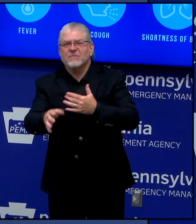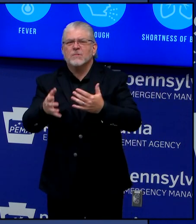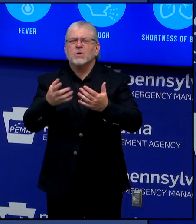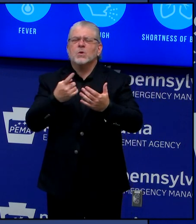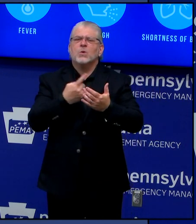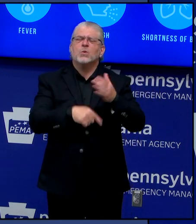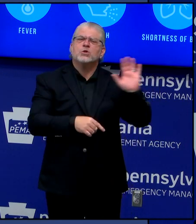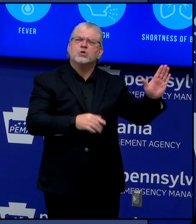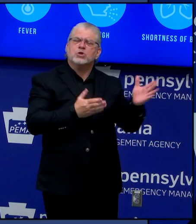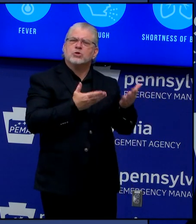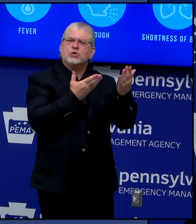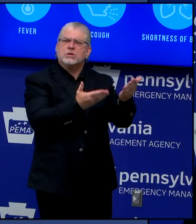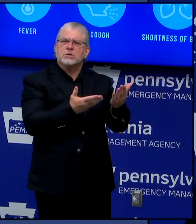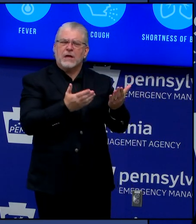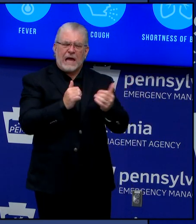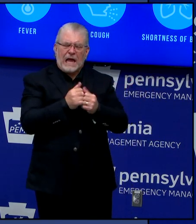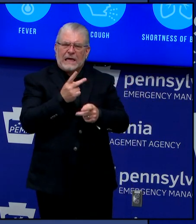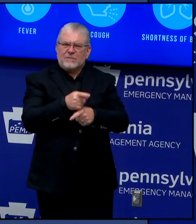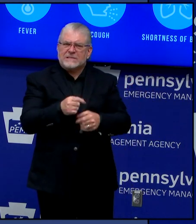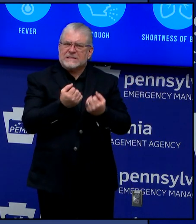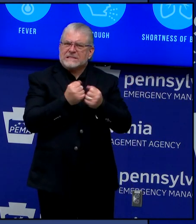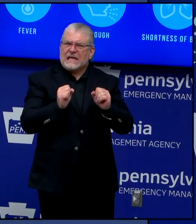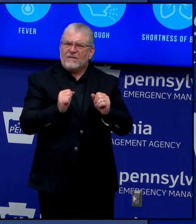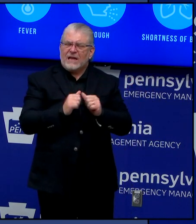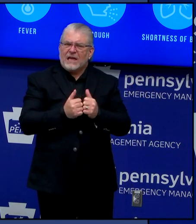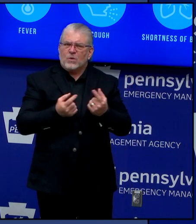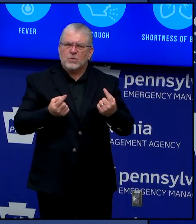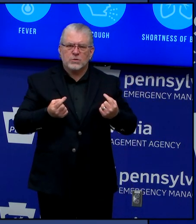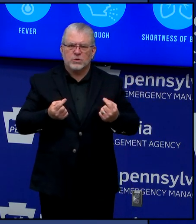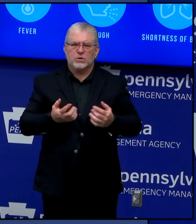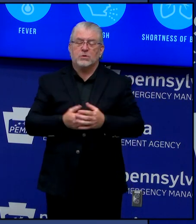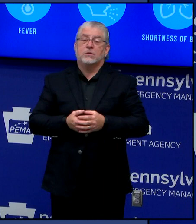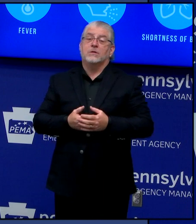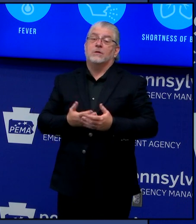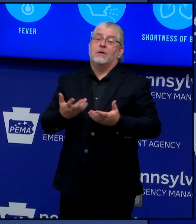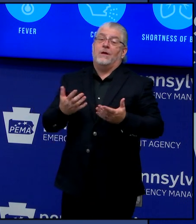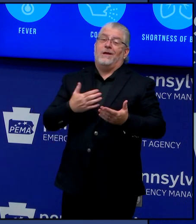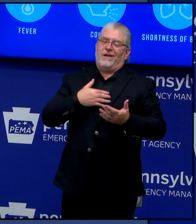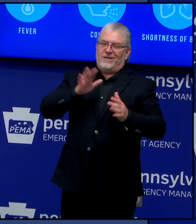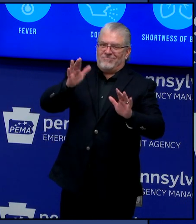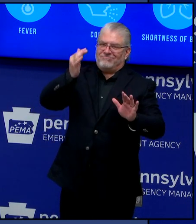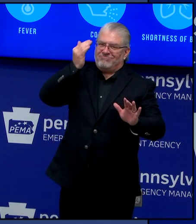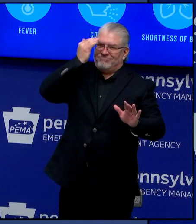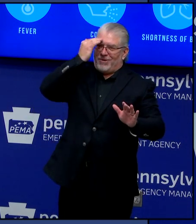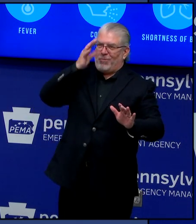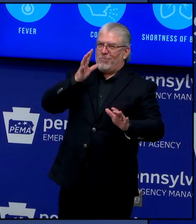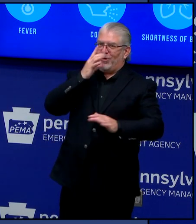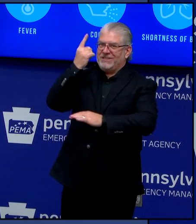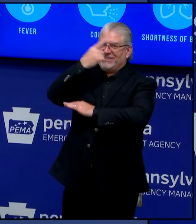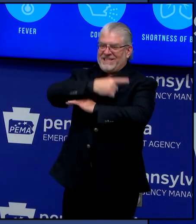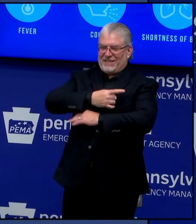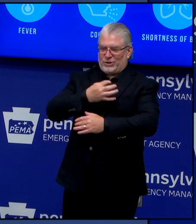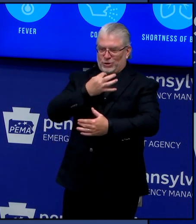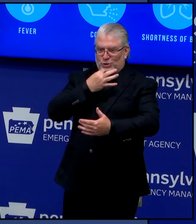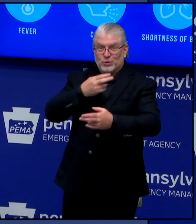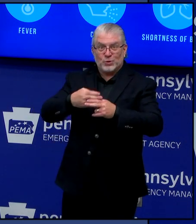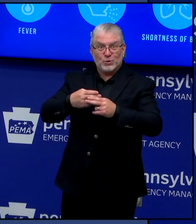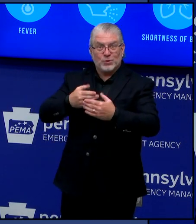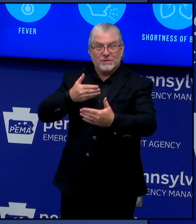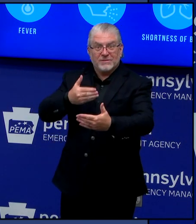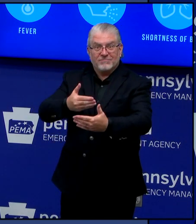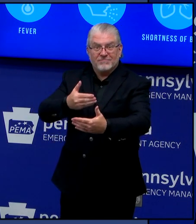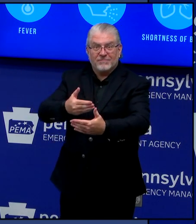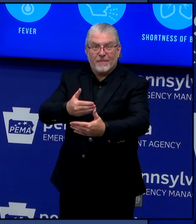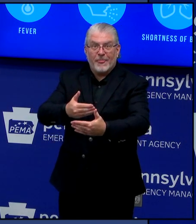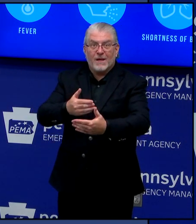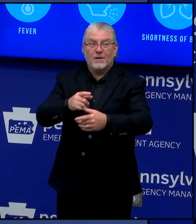safely? Well, I know that Mother's Day is coming up, and so my recommendation, however, in the red zones is to do that visit